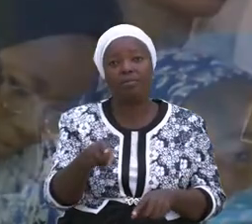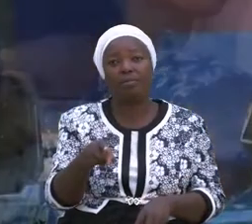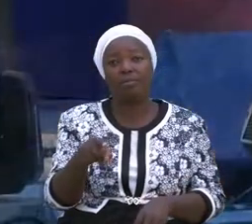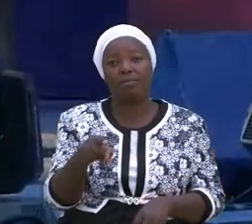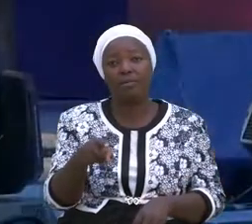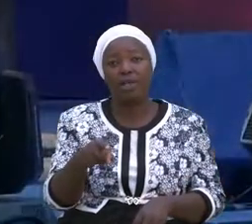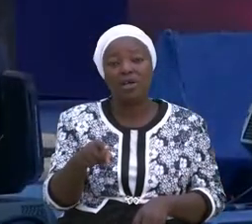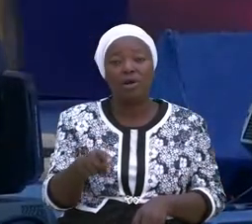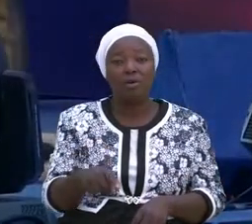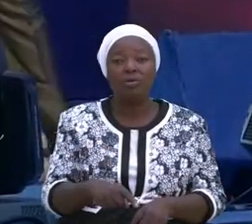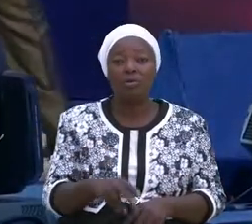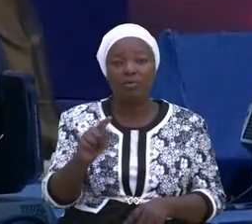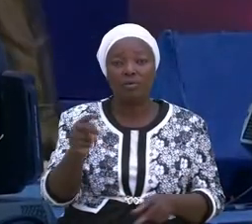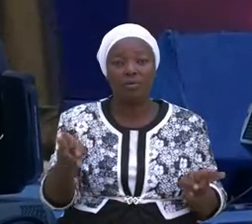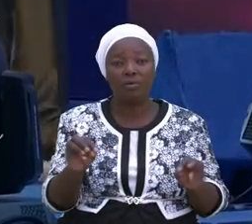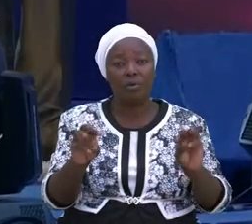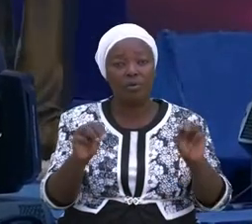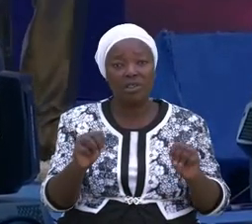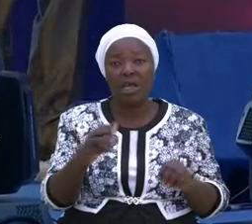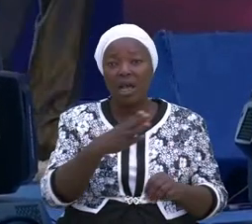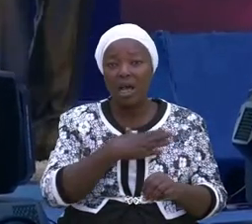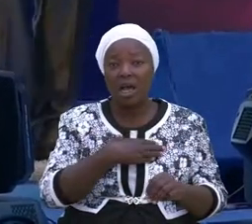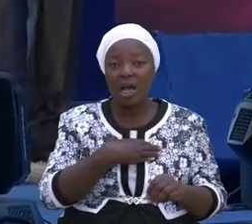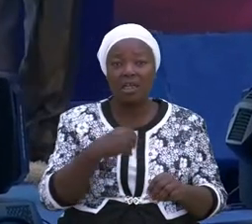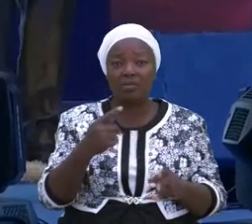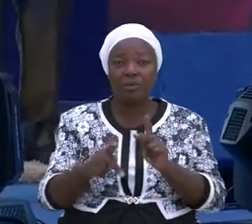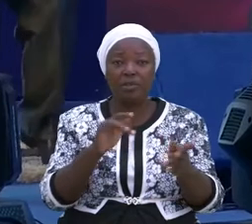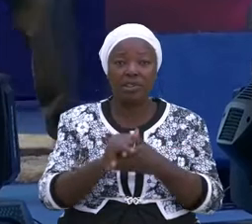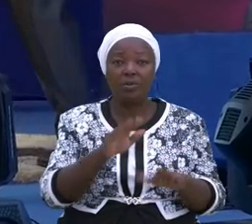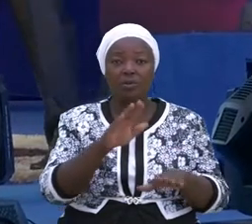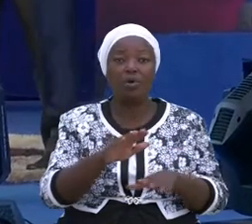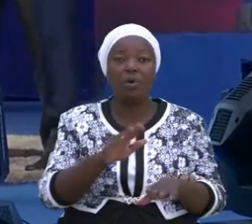Thomas and the people who walk by sight.